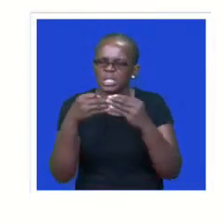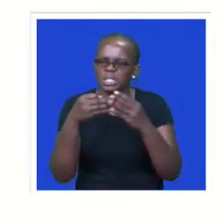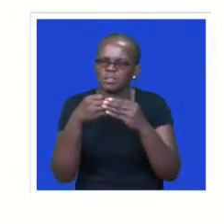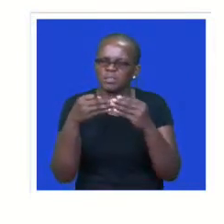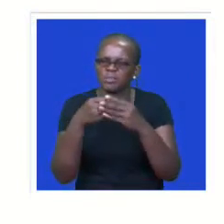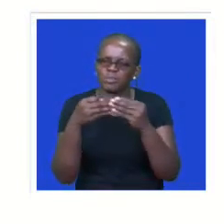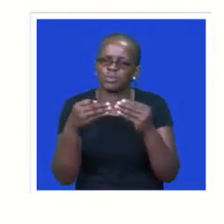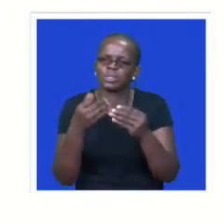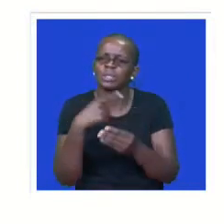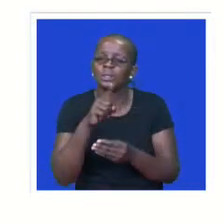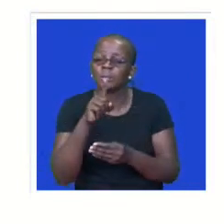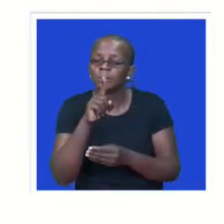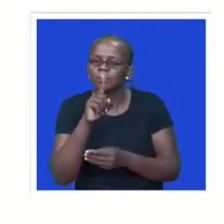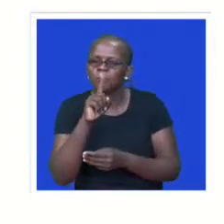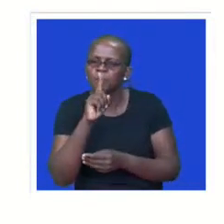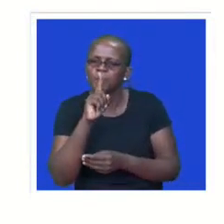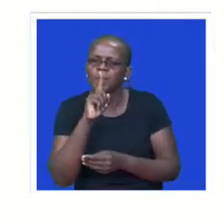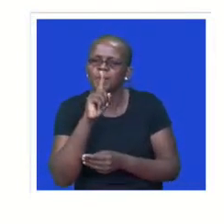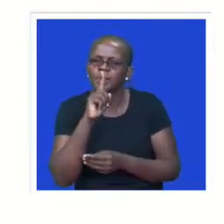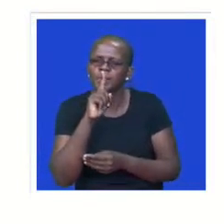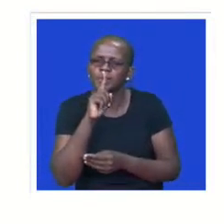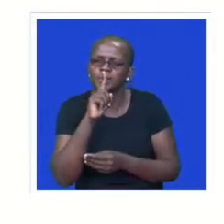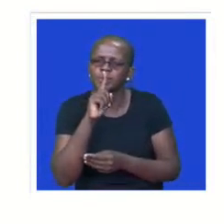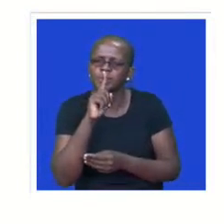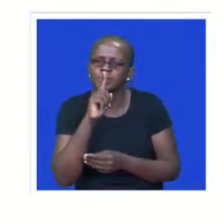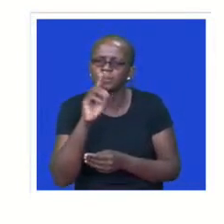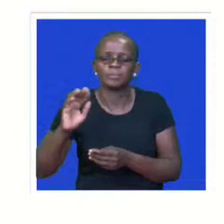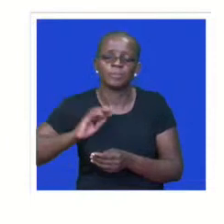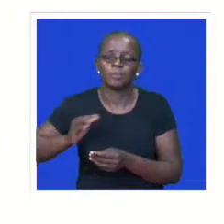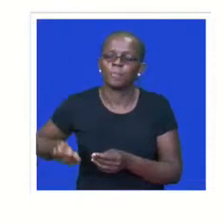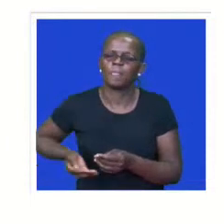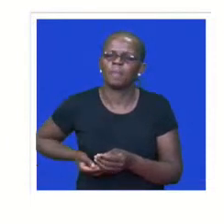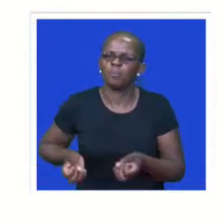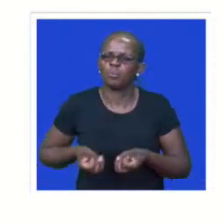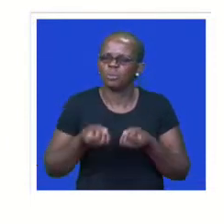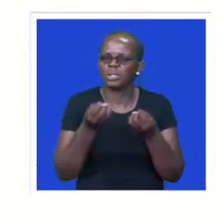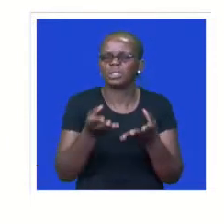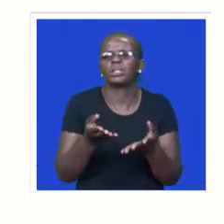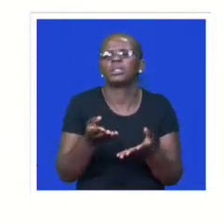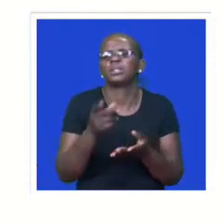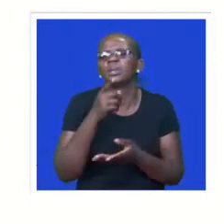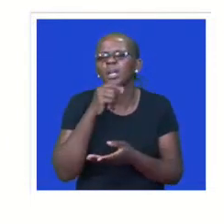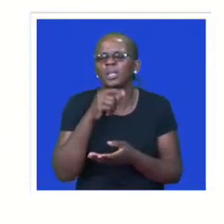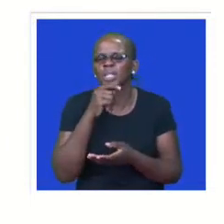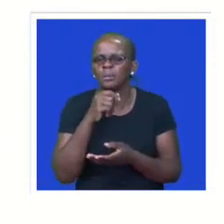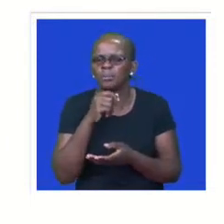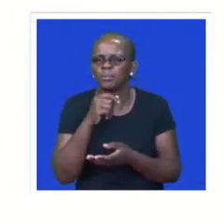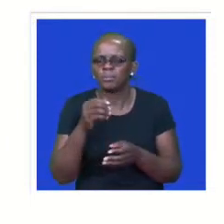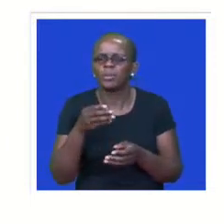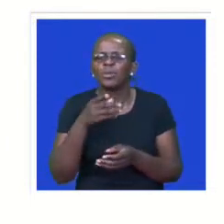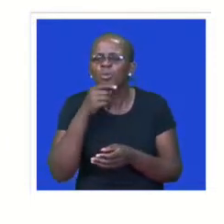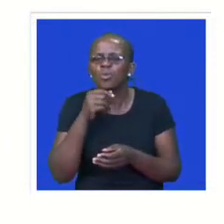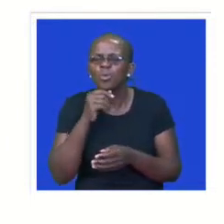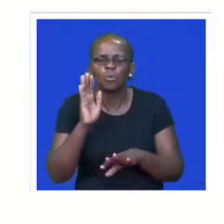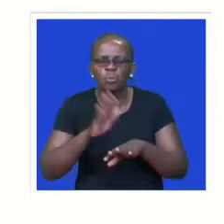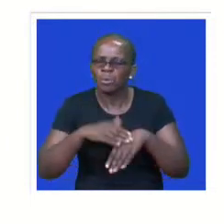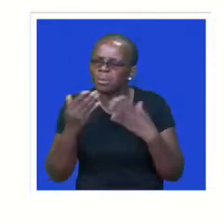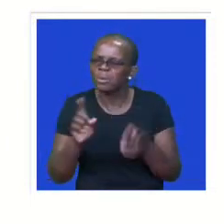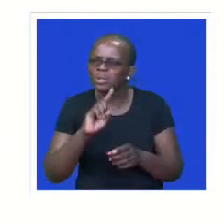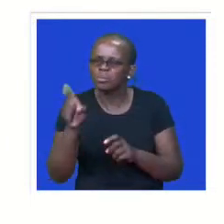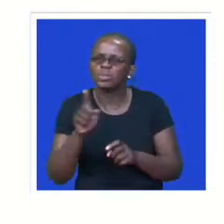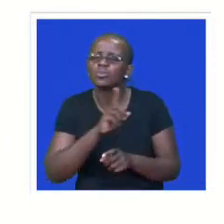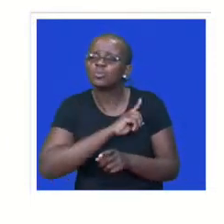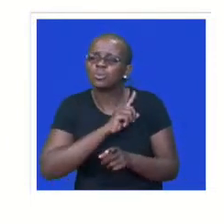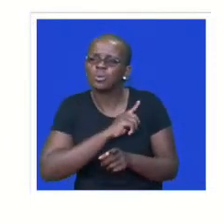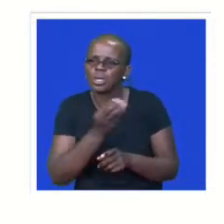So, but when Eve brought the fruit to him, what did he do? He immediately took the fruit without asking so many questions, which